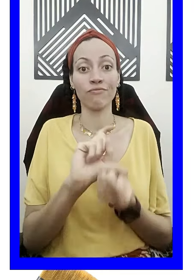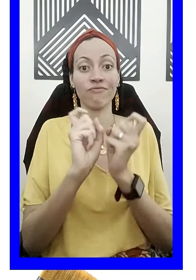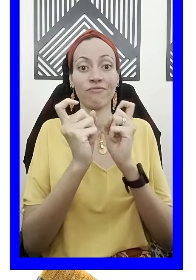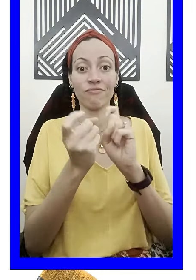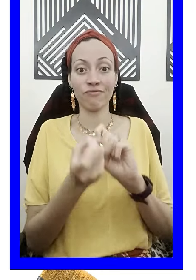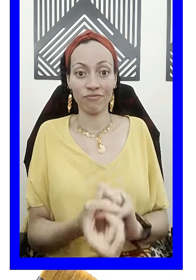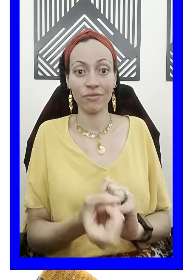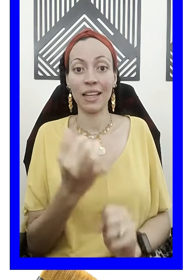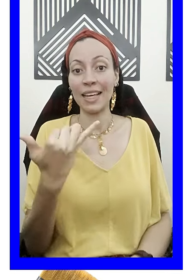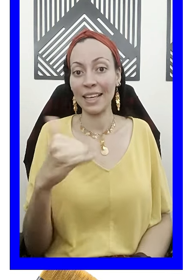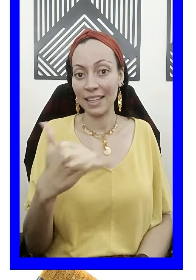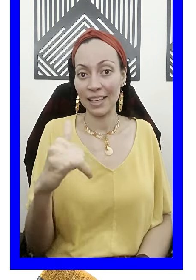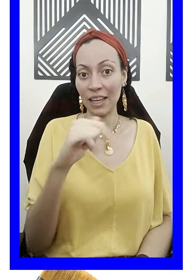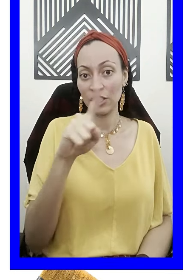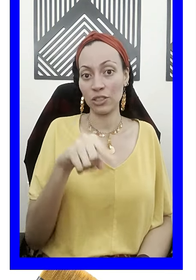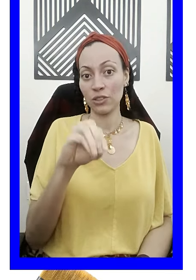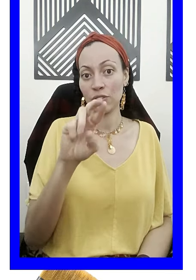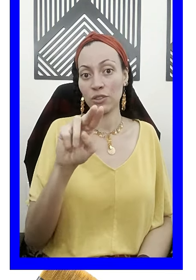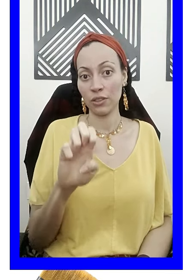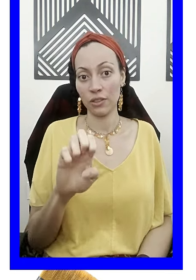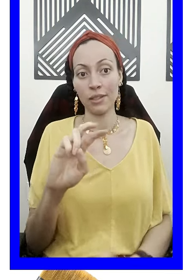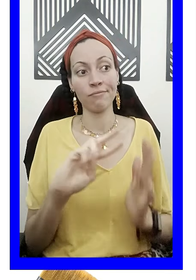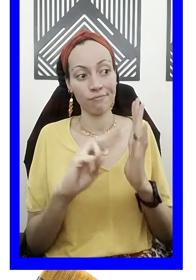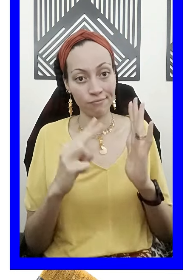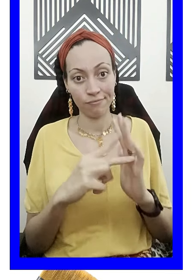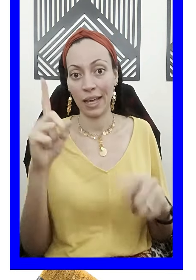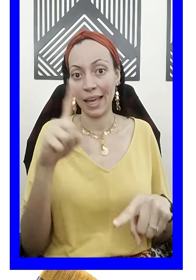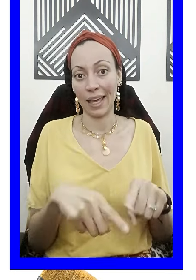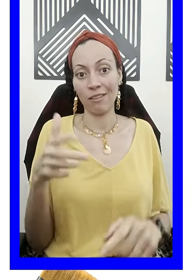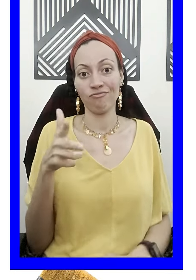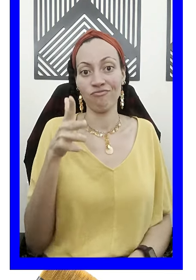this is temporary parking, no long-term parking.